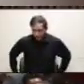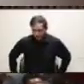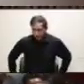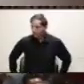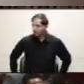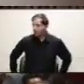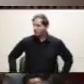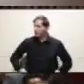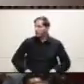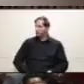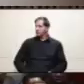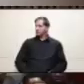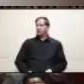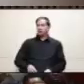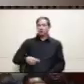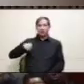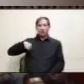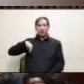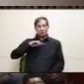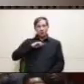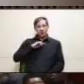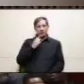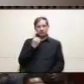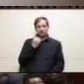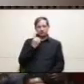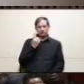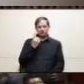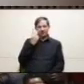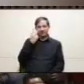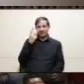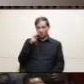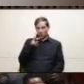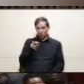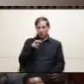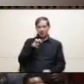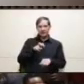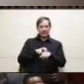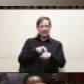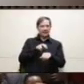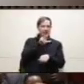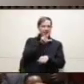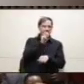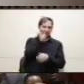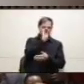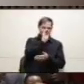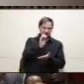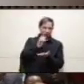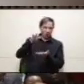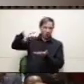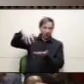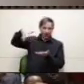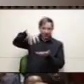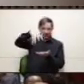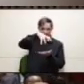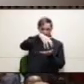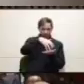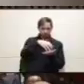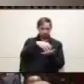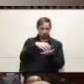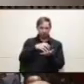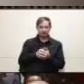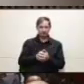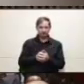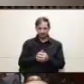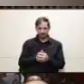we are of the view that we should actually get to an 80% collection rate. And this is simple.